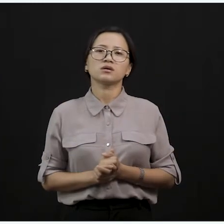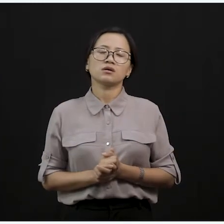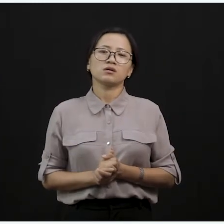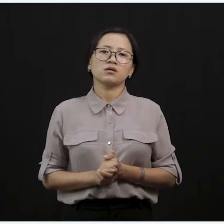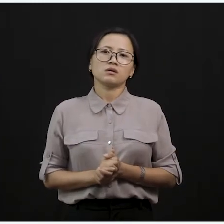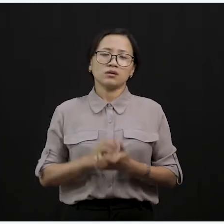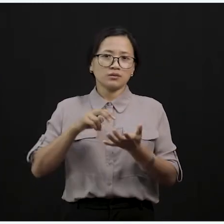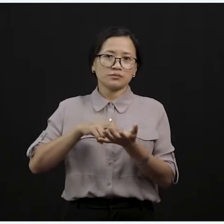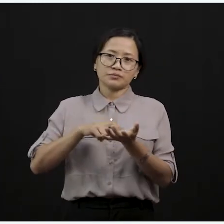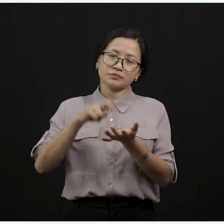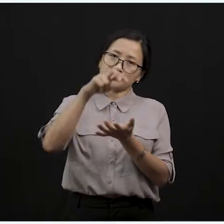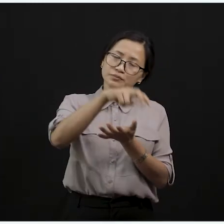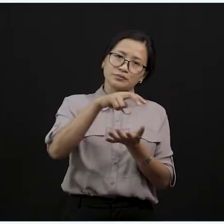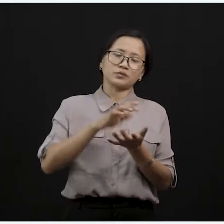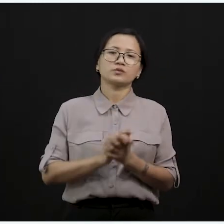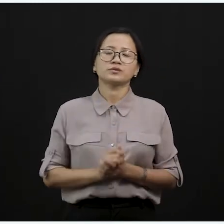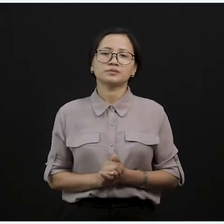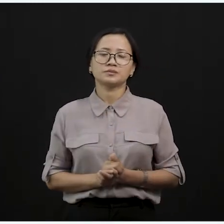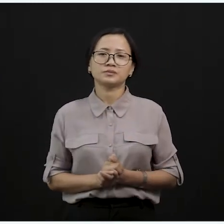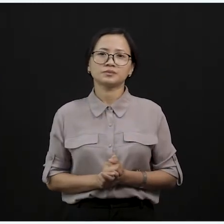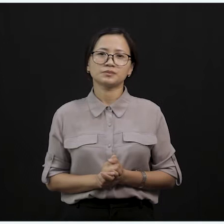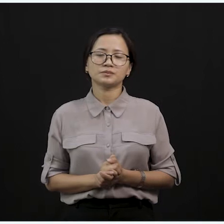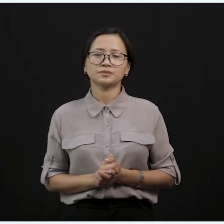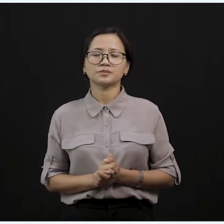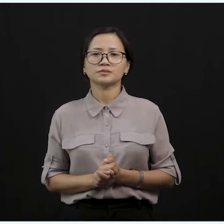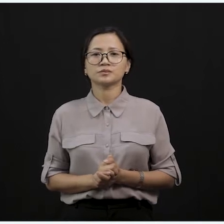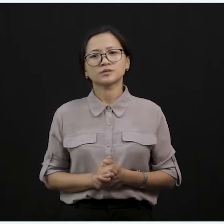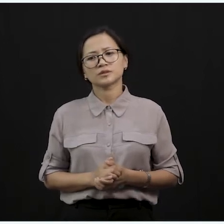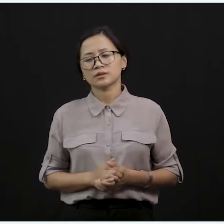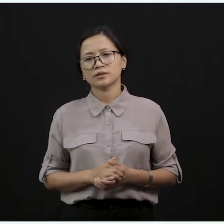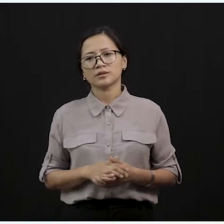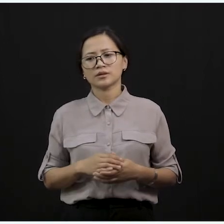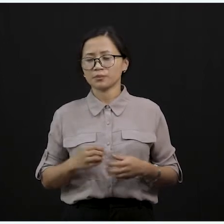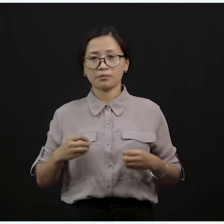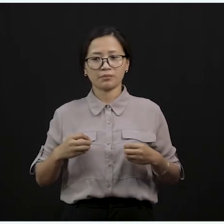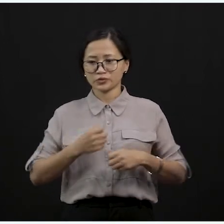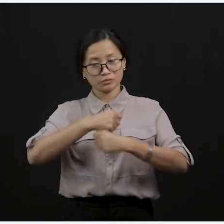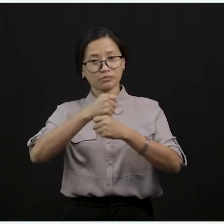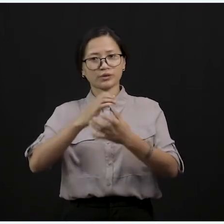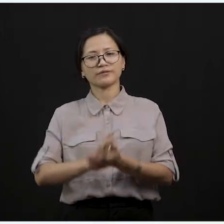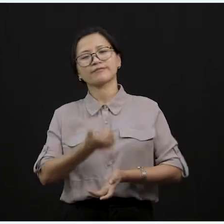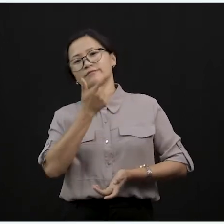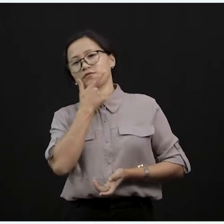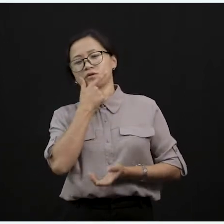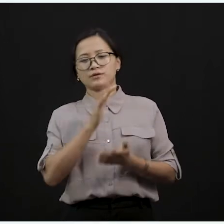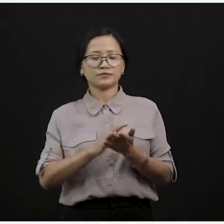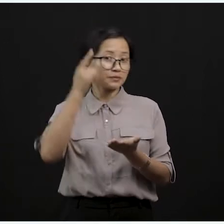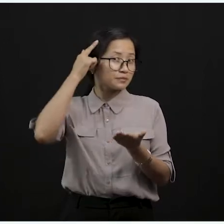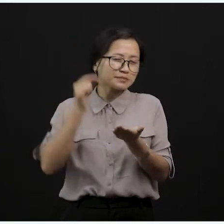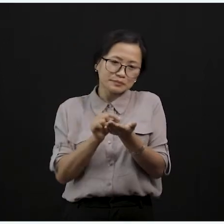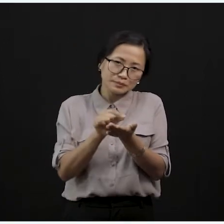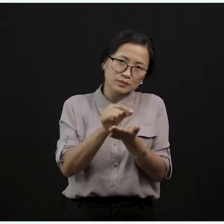grasshopper was dancing. Okay? And he was making fun of the ants